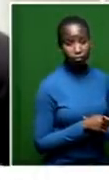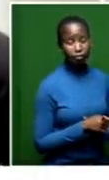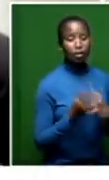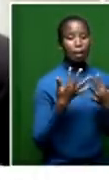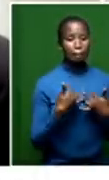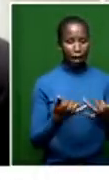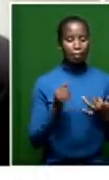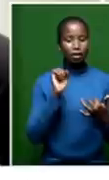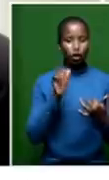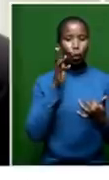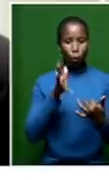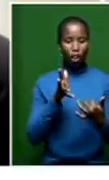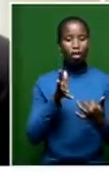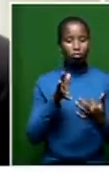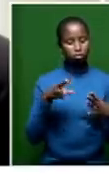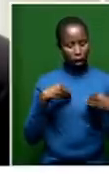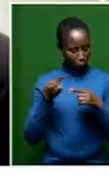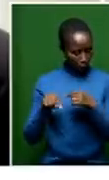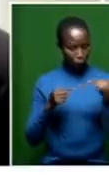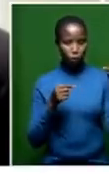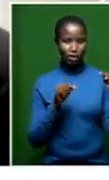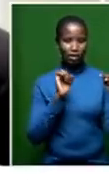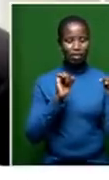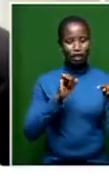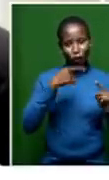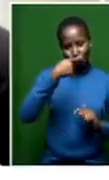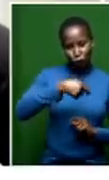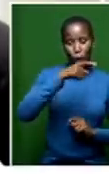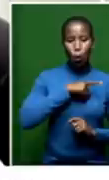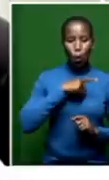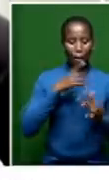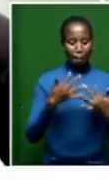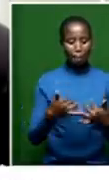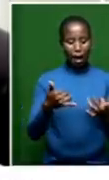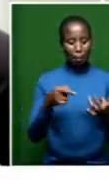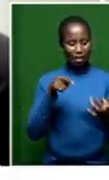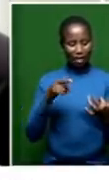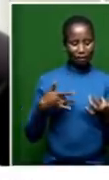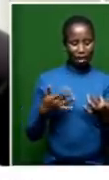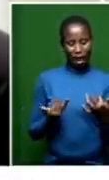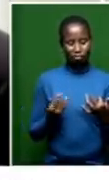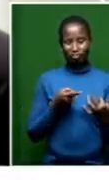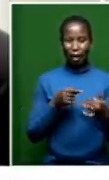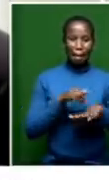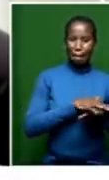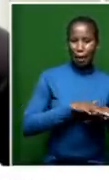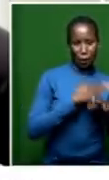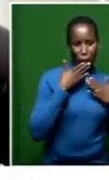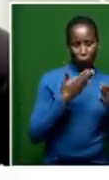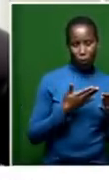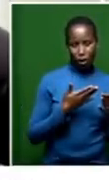will oppose the rescission because Parliament is of the view that there's no basis